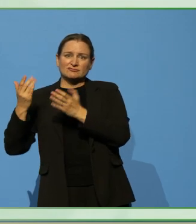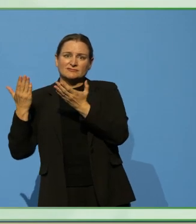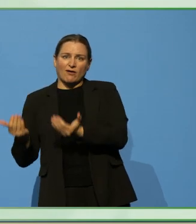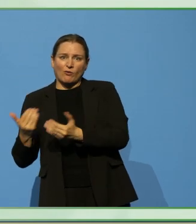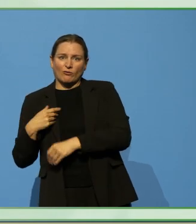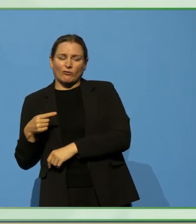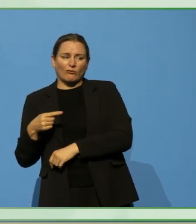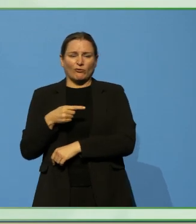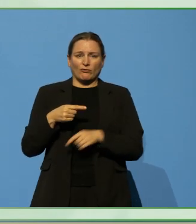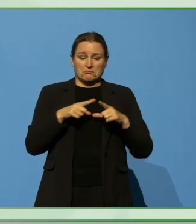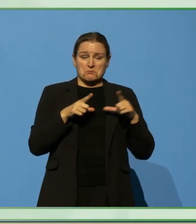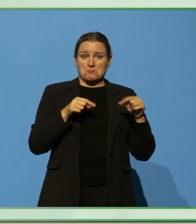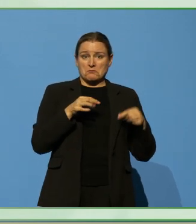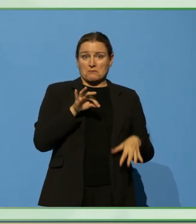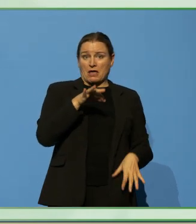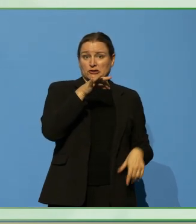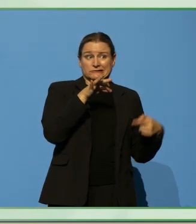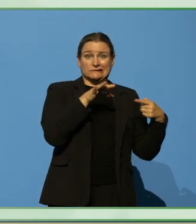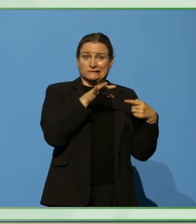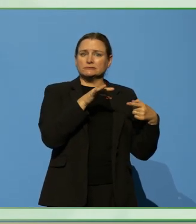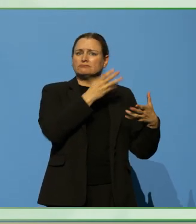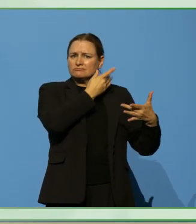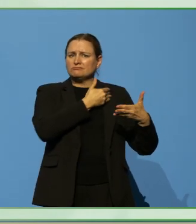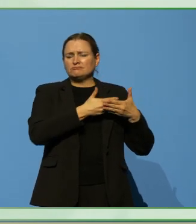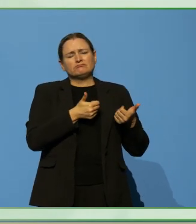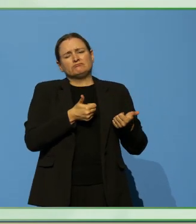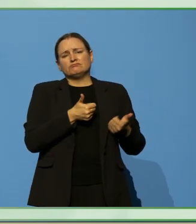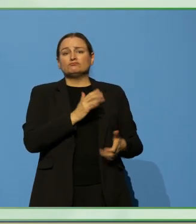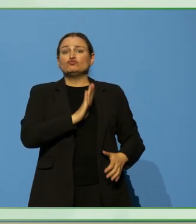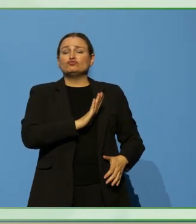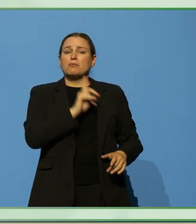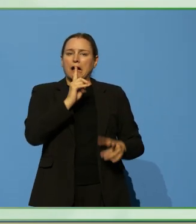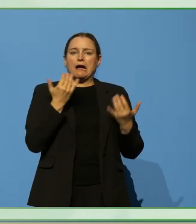that cash that has served us well for years is also